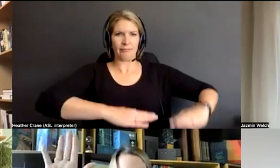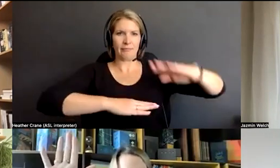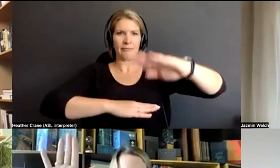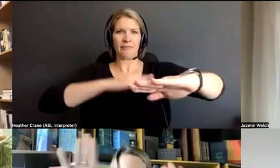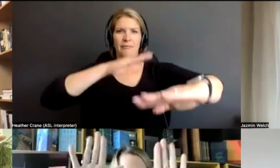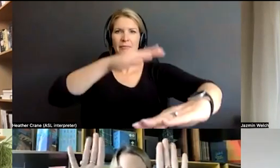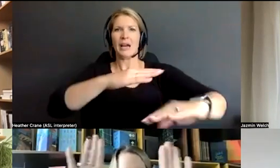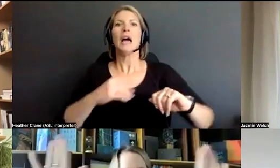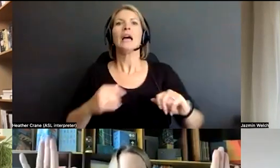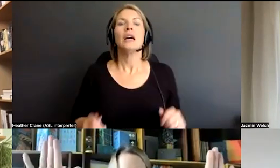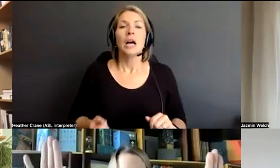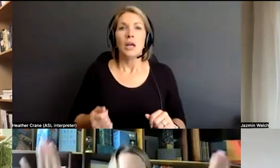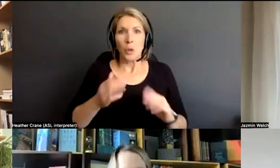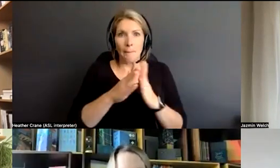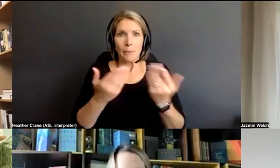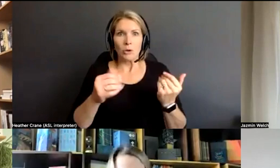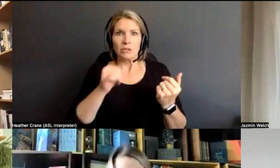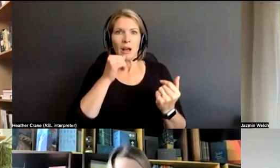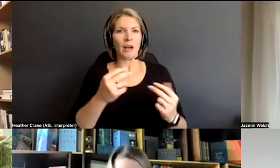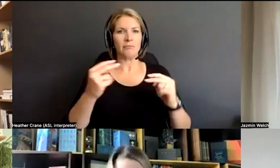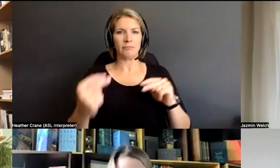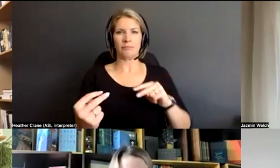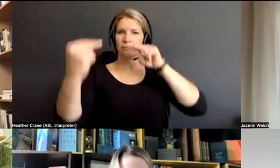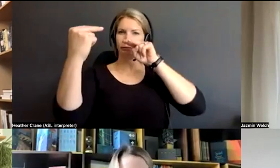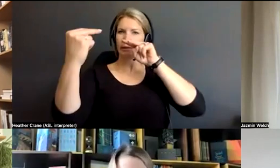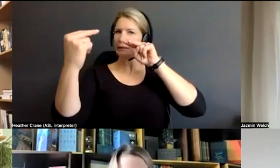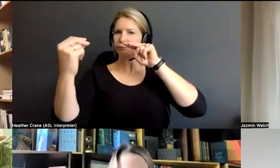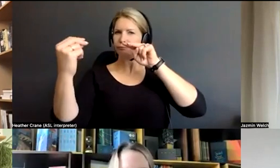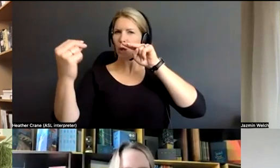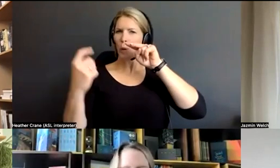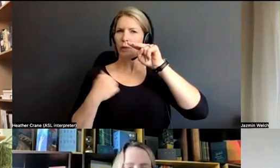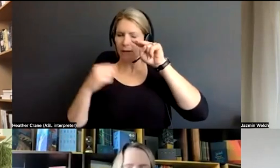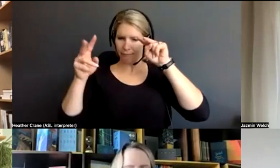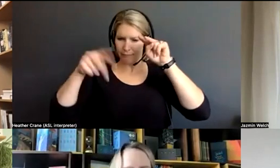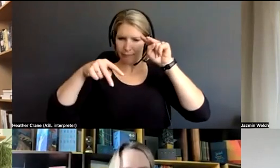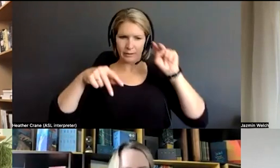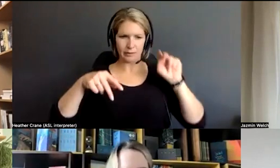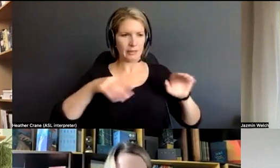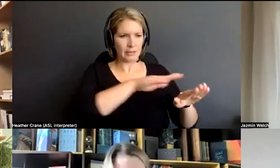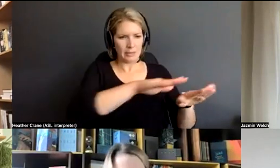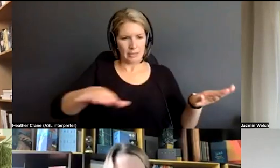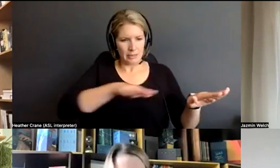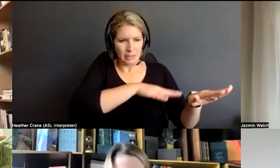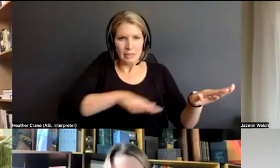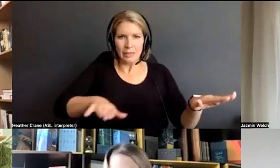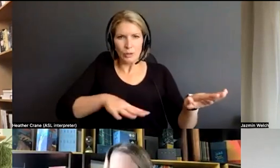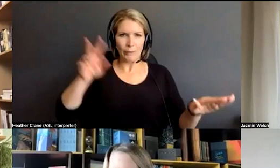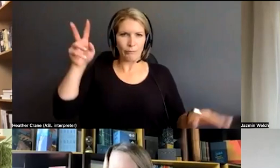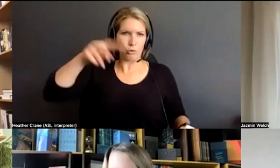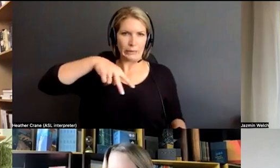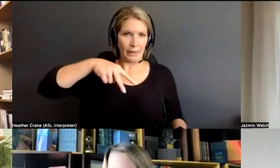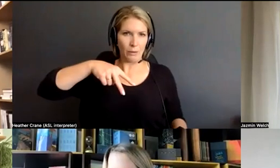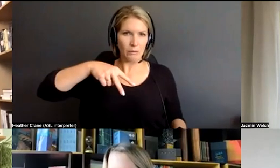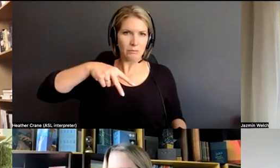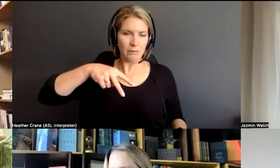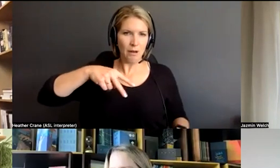necessarily. So they're not face out on shelves. They're all together on a table. So you've got like a sea of books that you're looking down at. And I